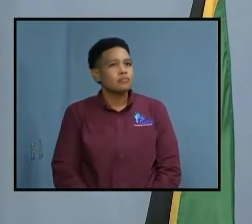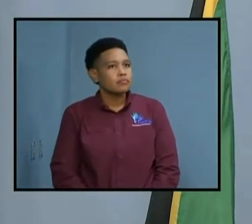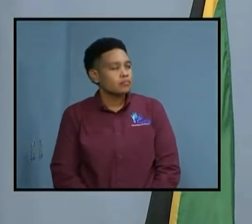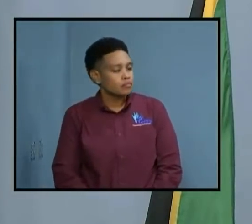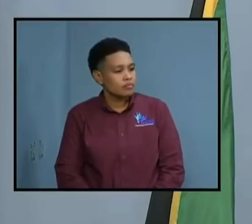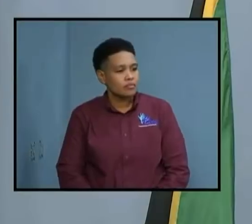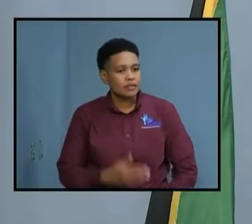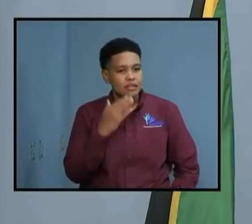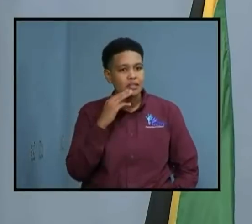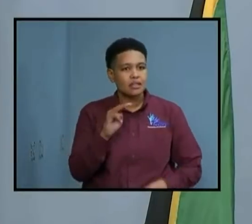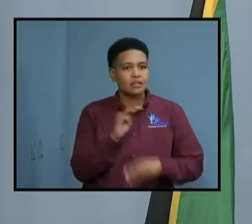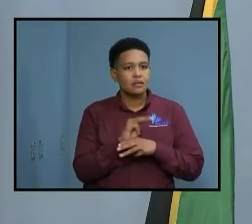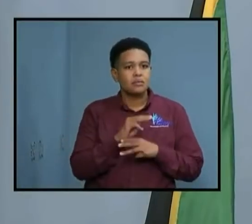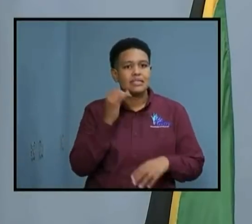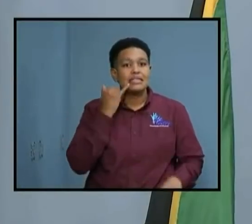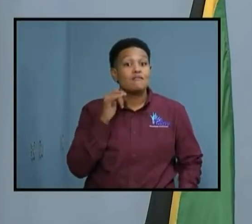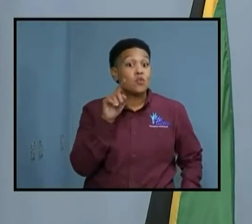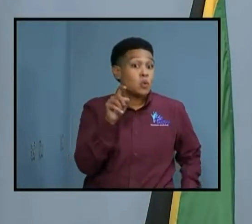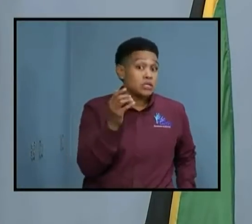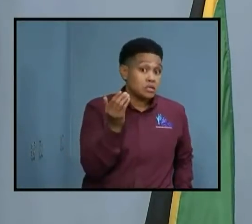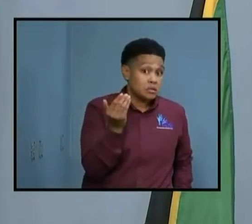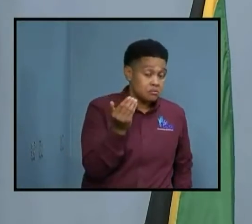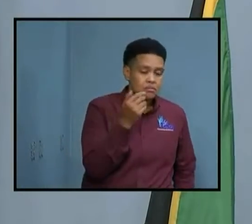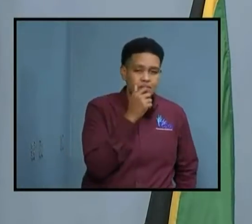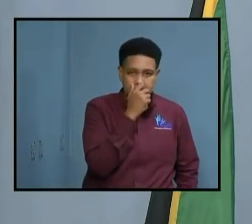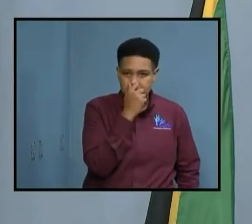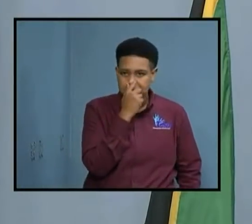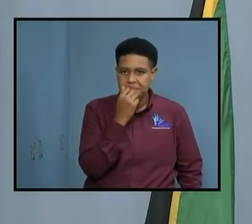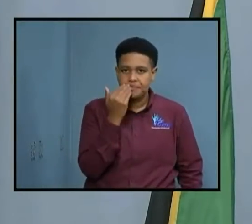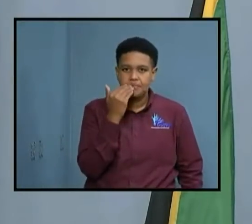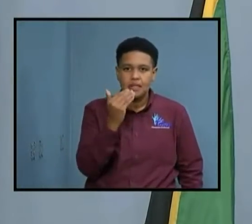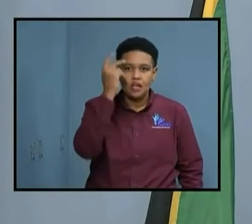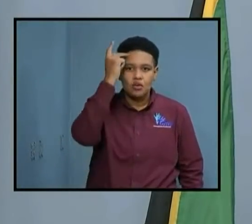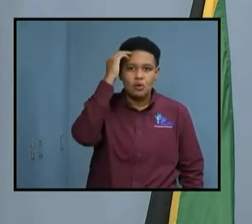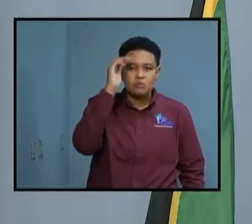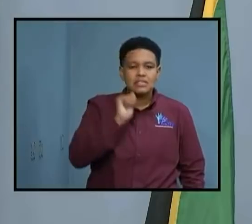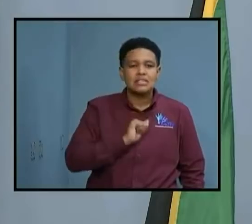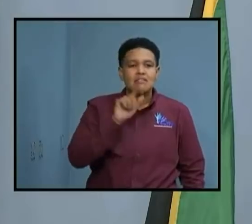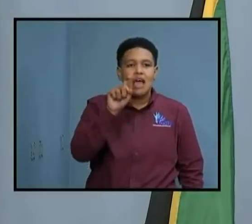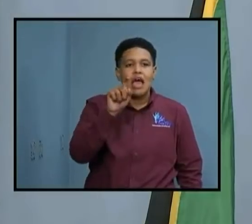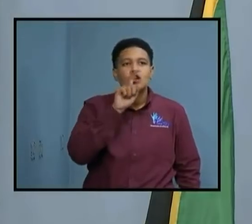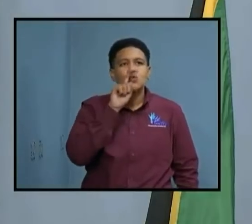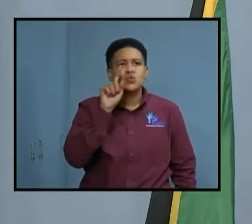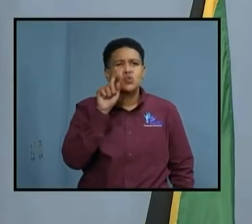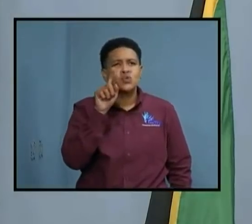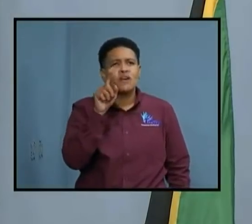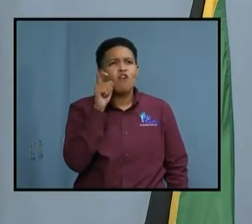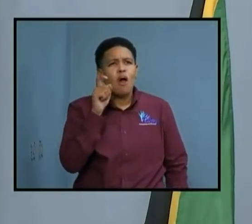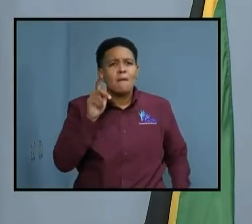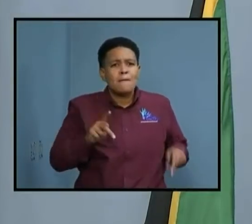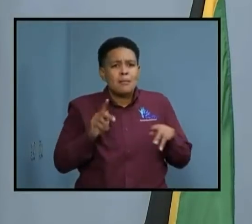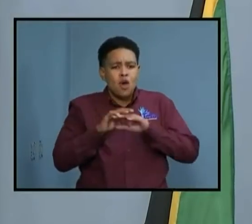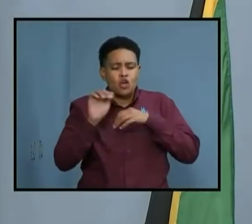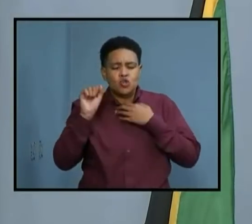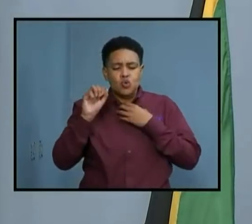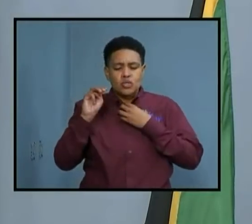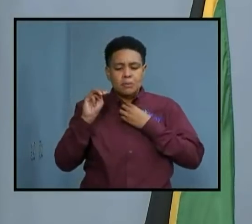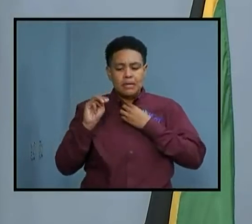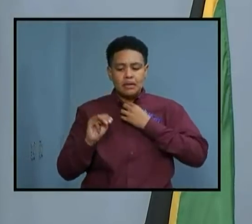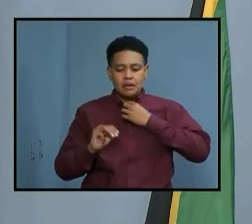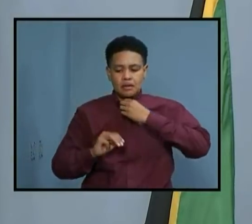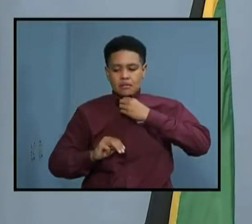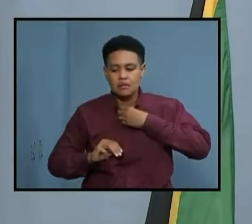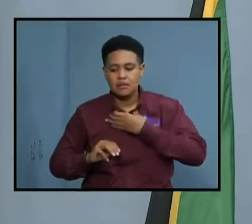If there are questions. Thank you so much, Prime Minister. I've been asked to convey from persons on social media